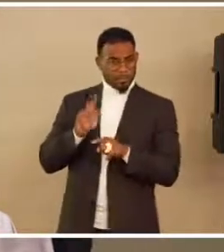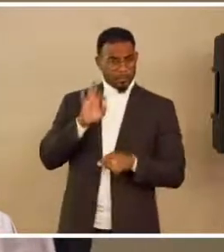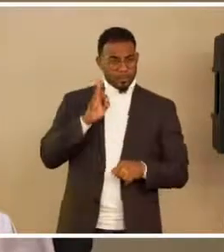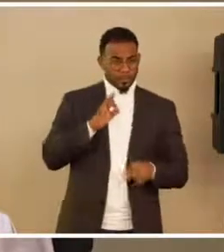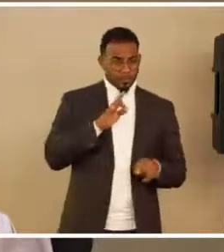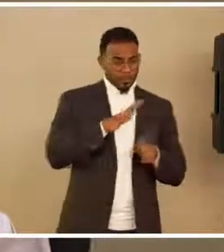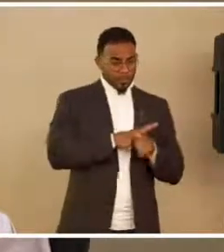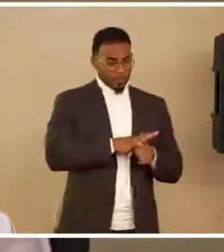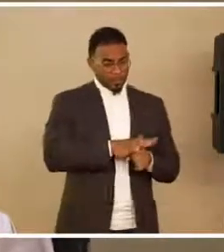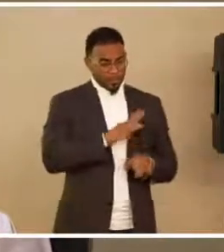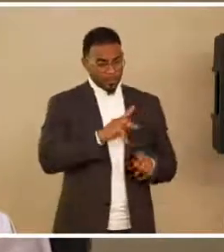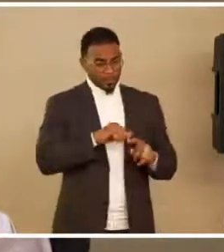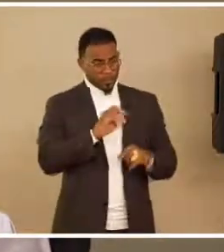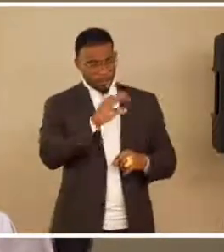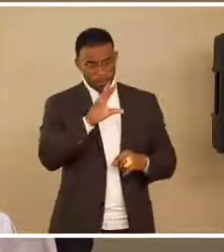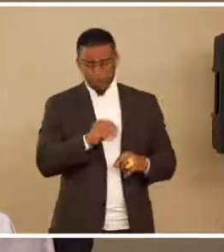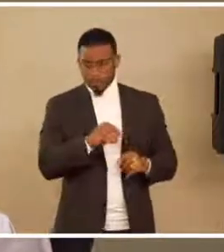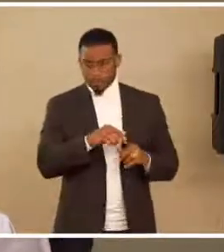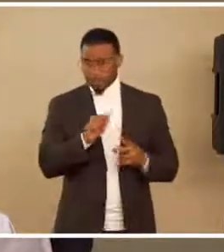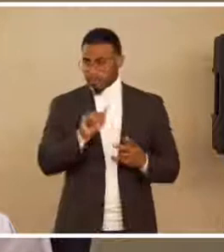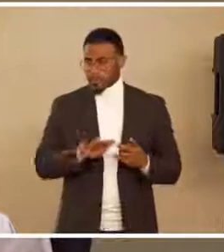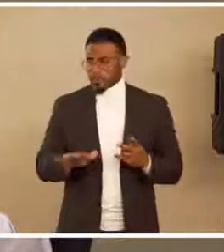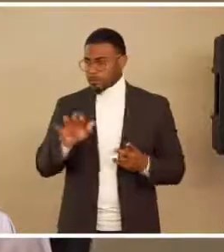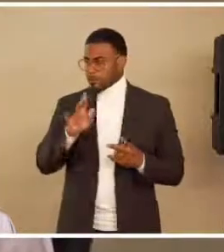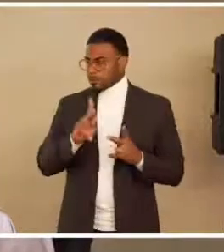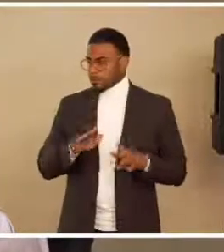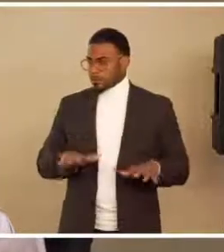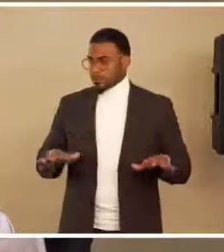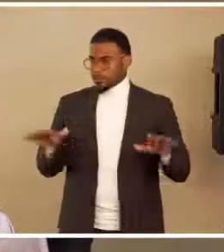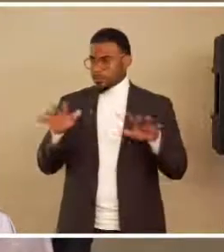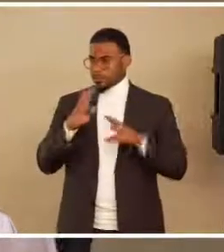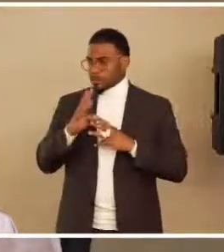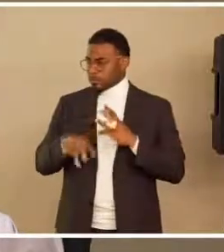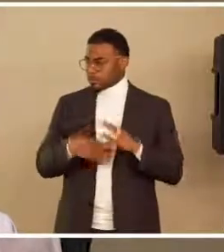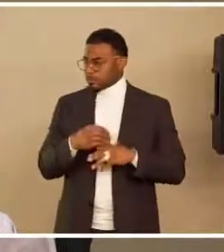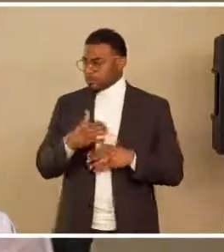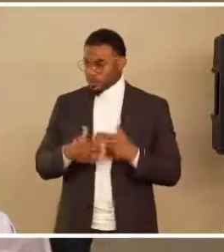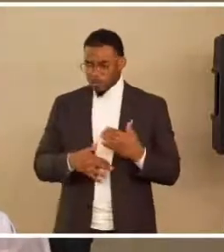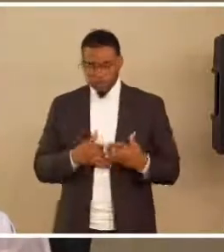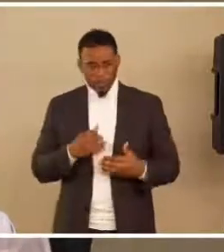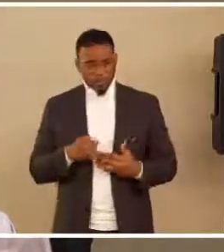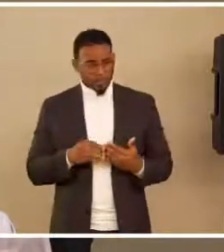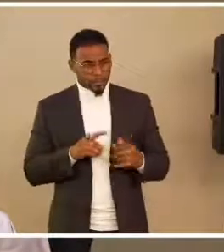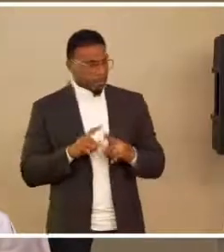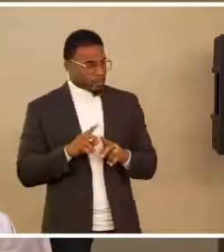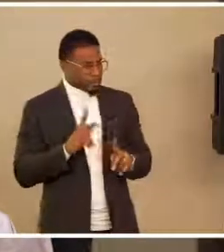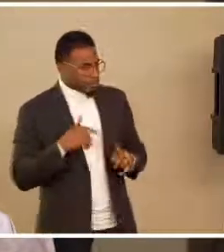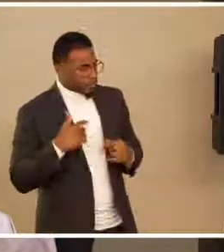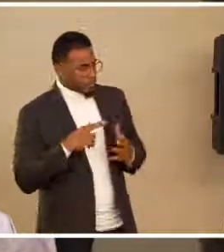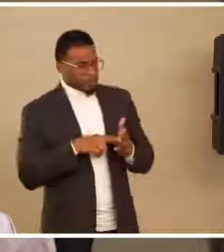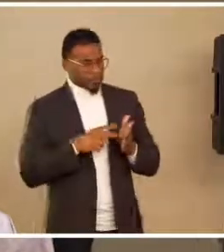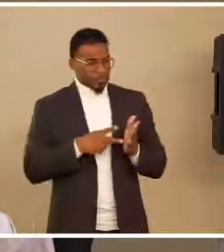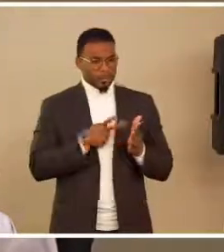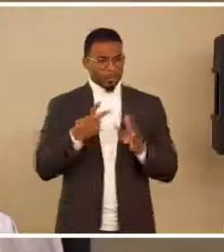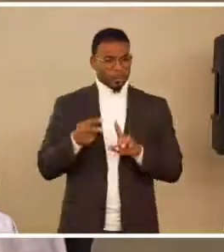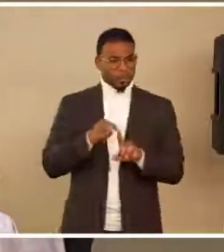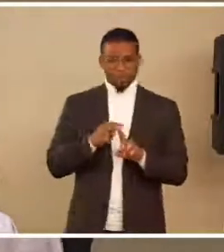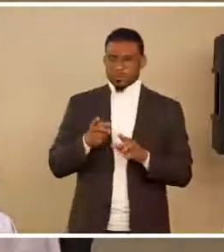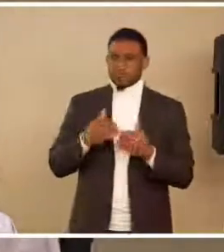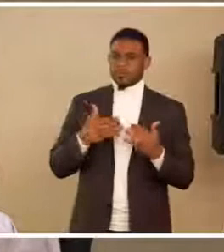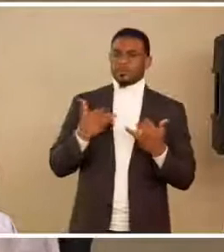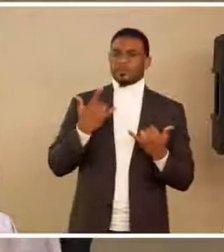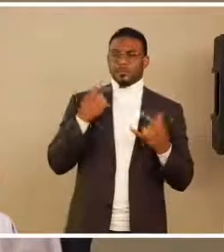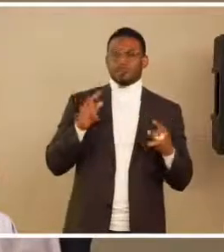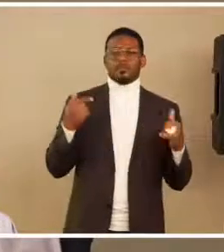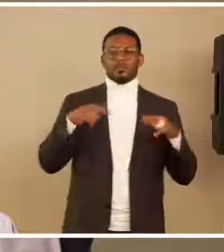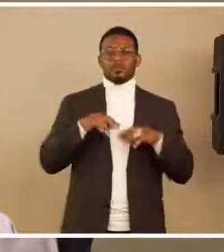France was oppressing people in Africa, in Asia, people, you know, all around the world. So there has always been that double standard. Even today, if